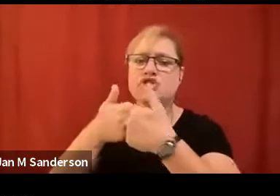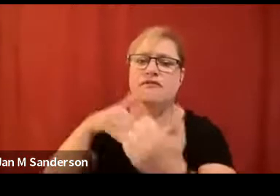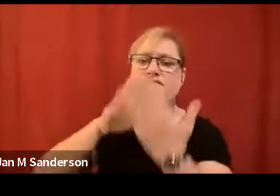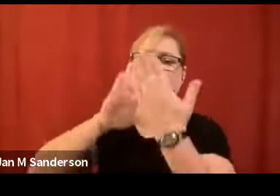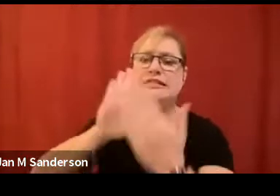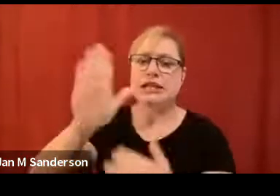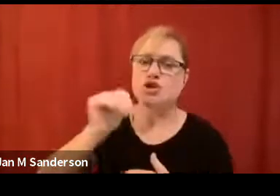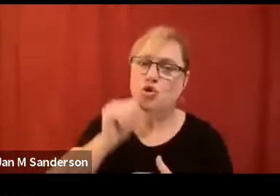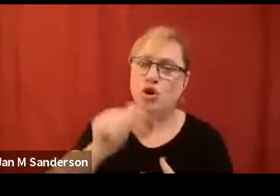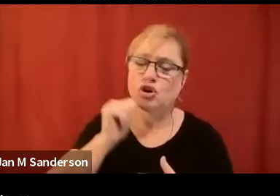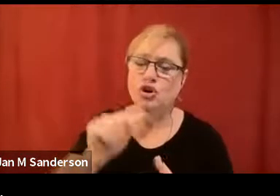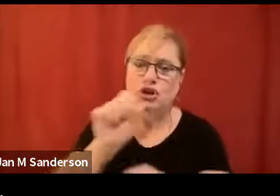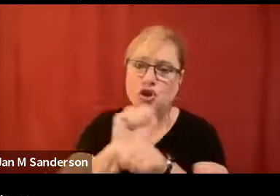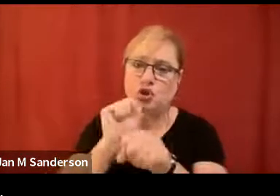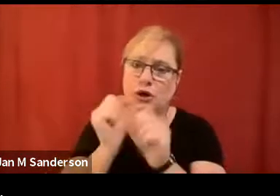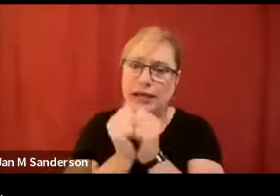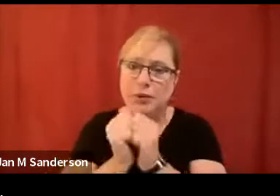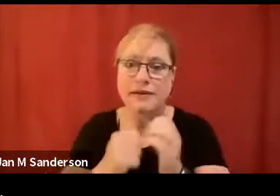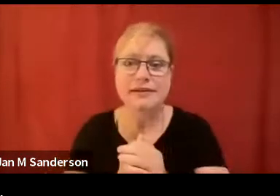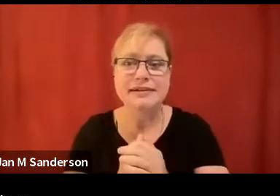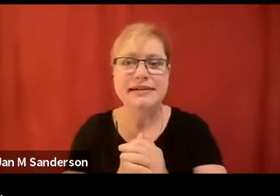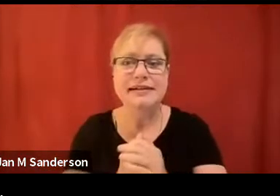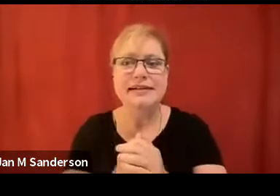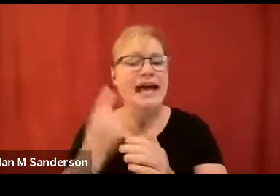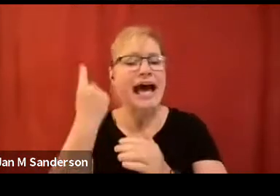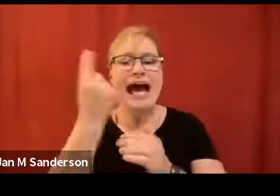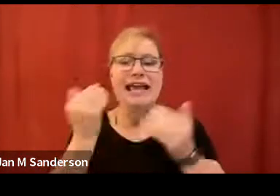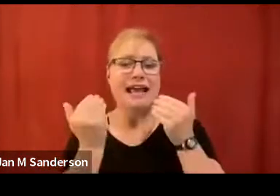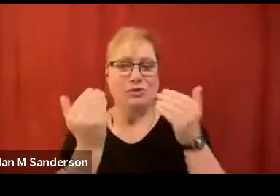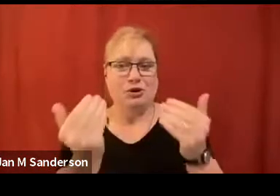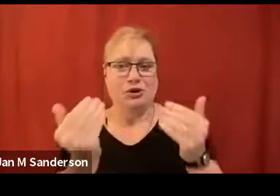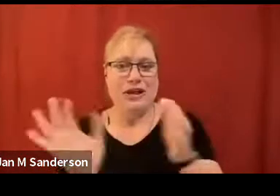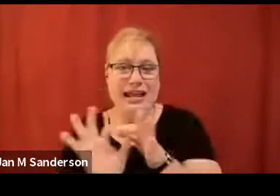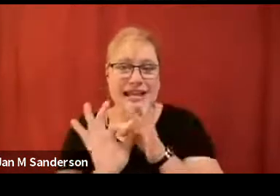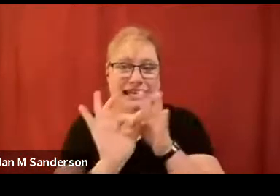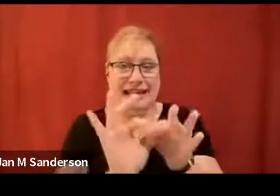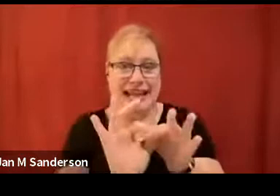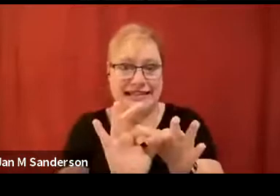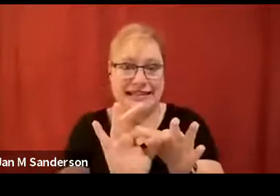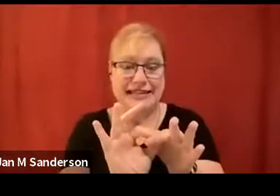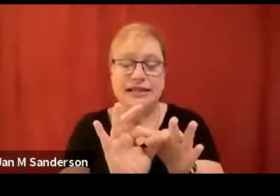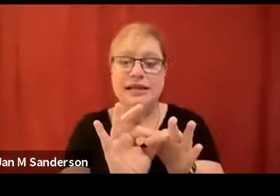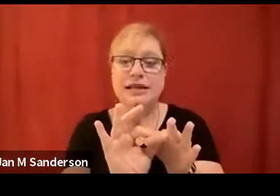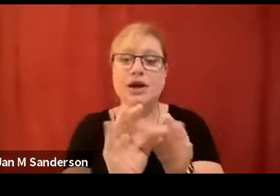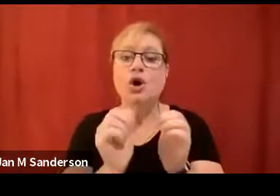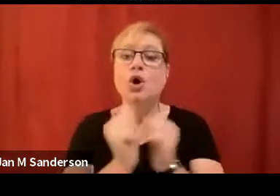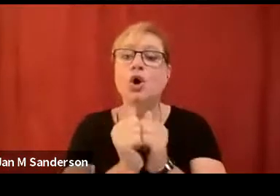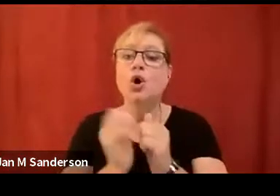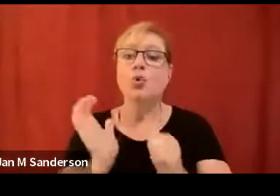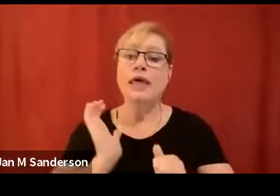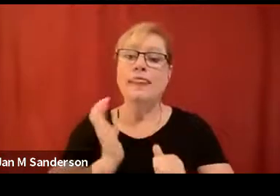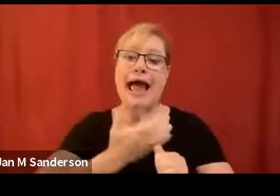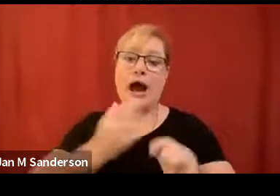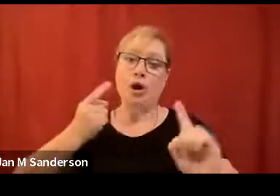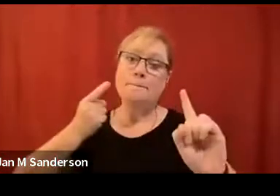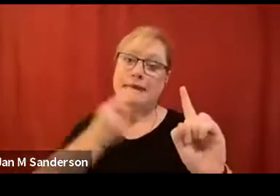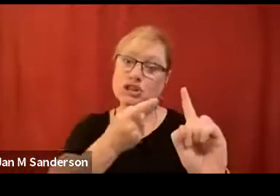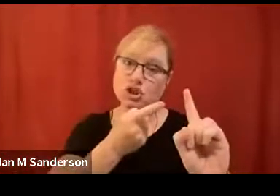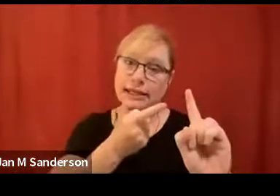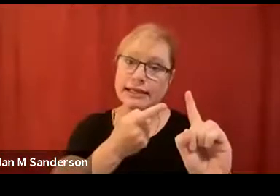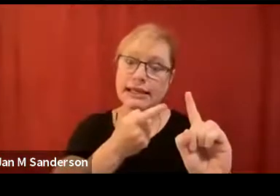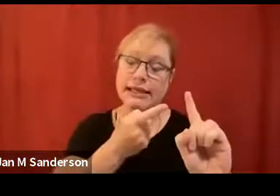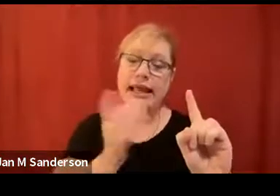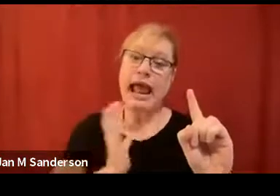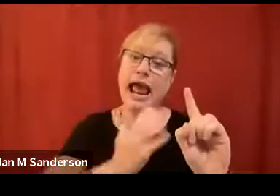now? So I think I'm just going to go ahead and tie it back to our mission. So